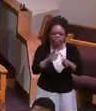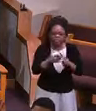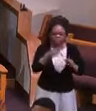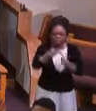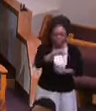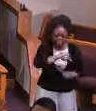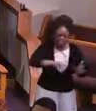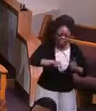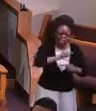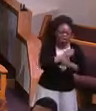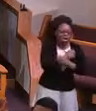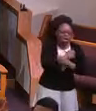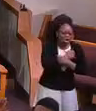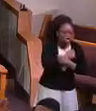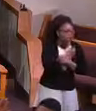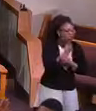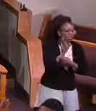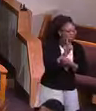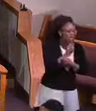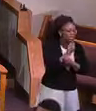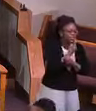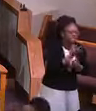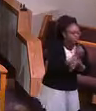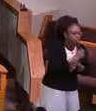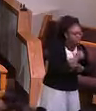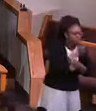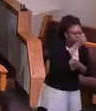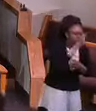other, hug someone and tell them you love them.